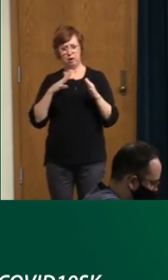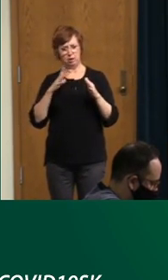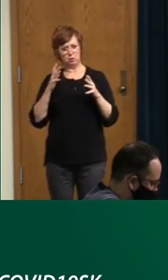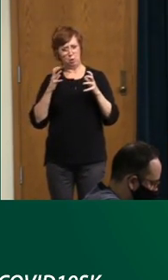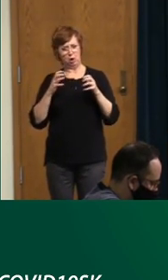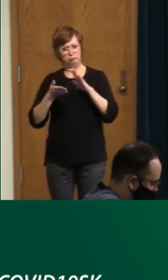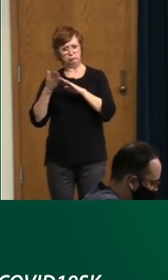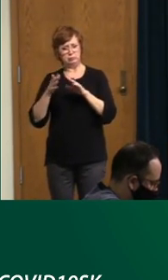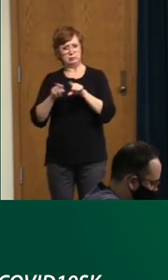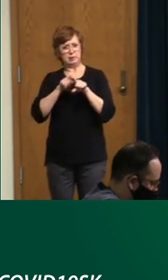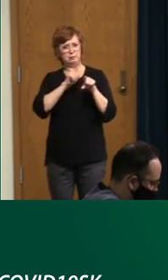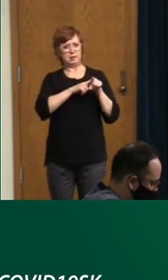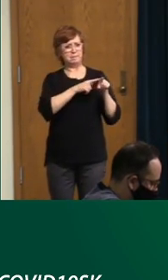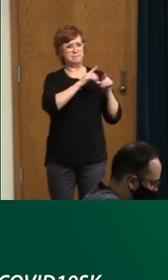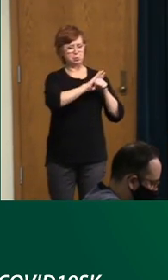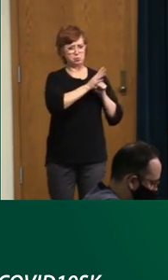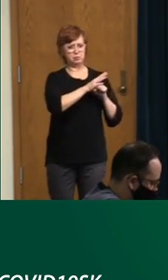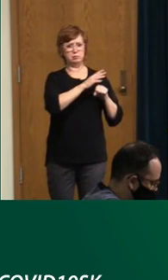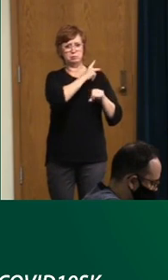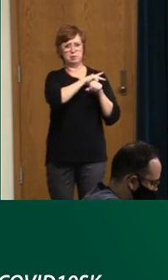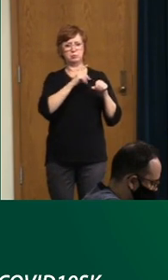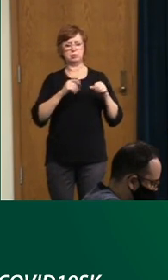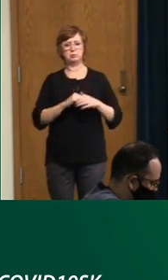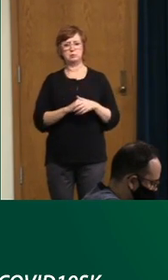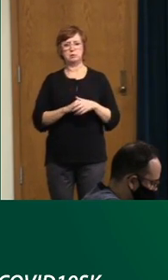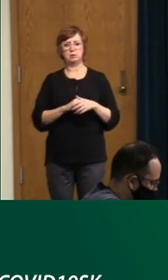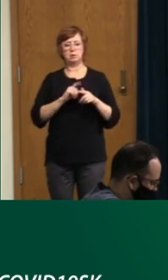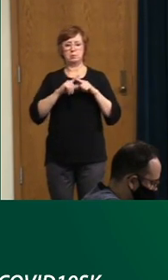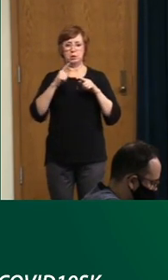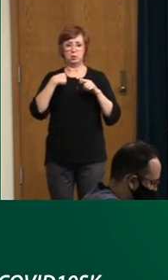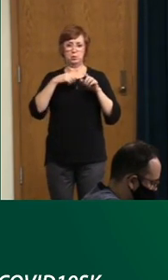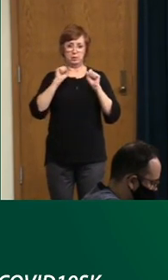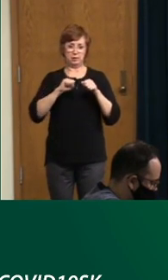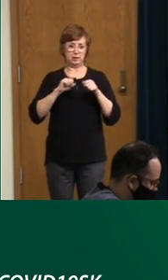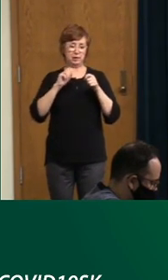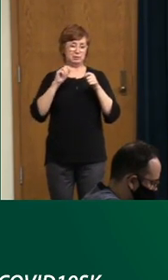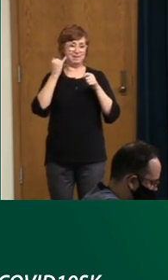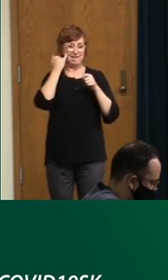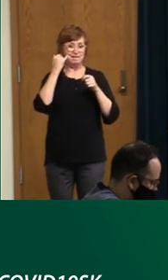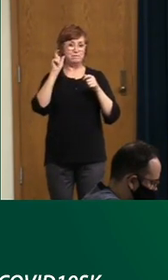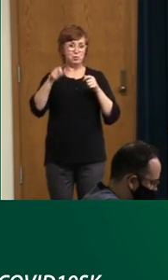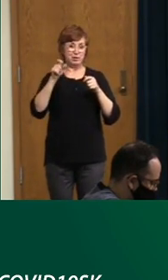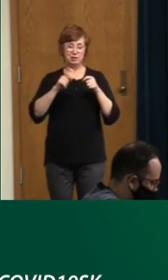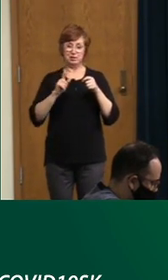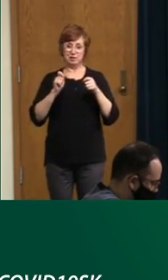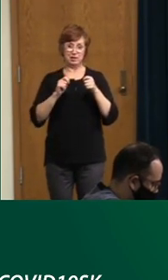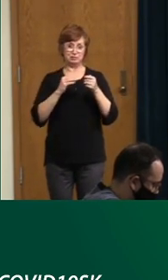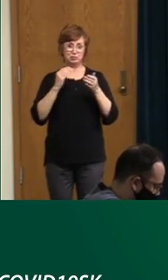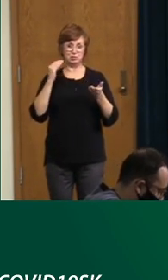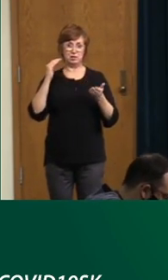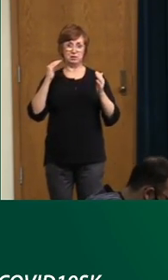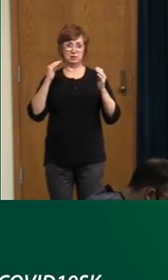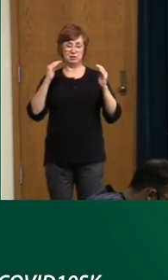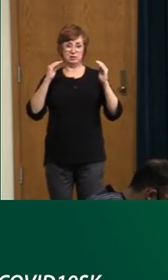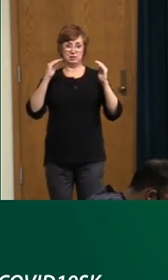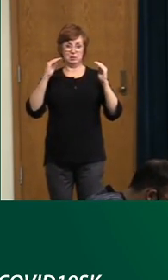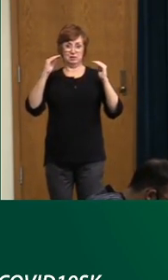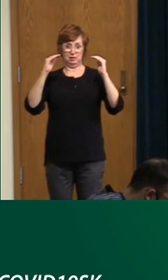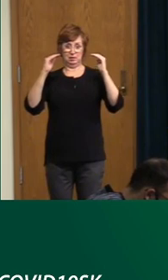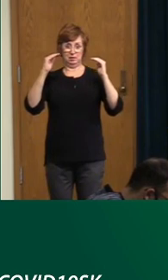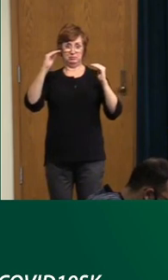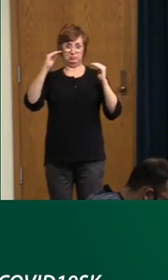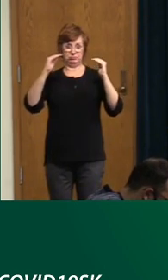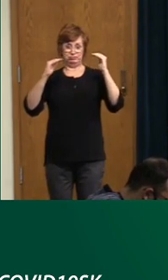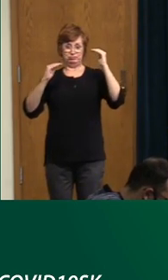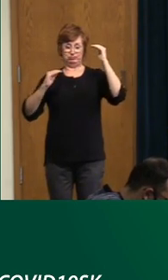time, we have that ability, if we need to adjust services based on what we're seeing with the COVID pandemic. At the same time,